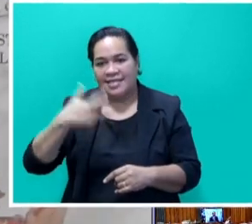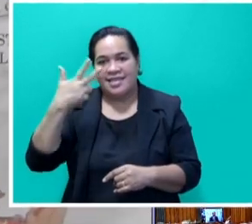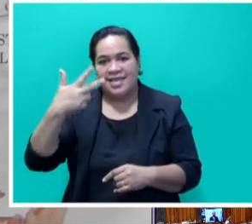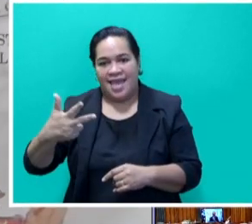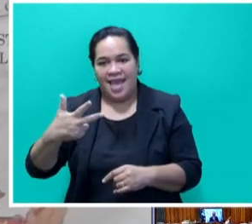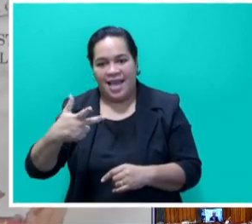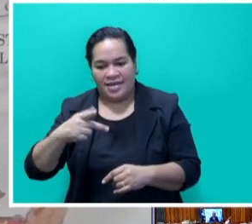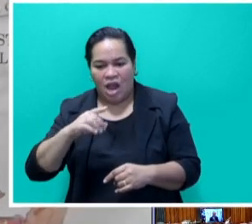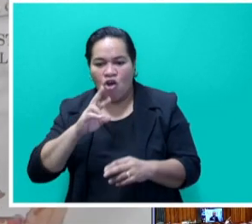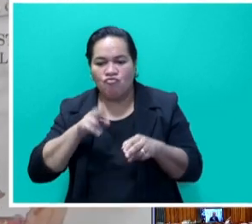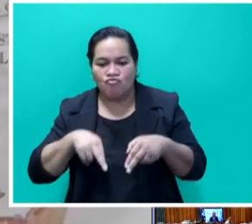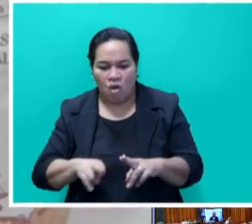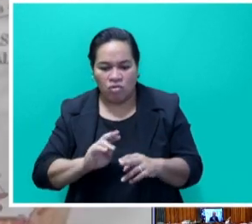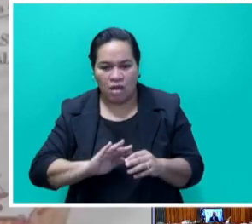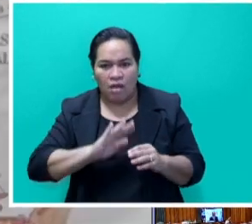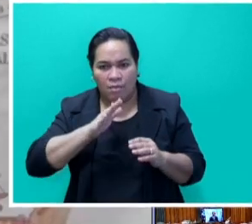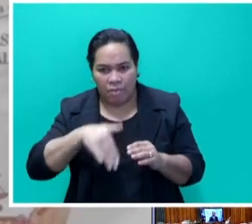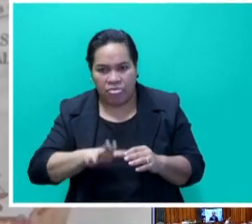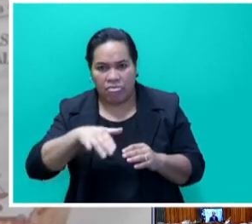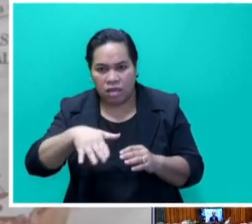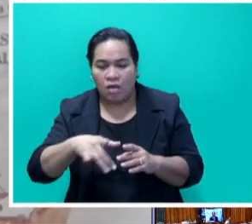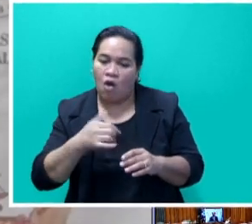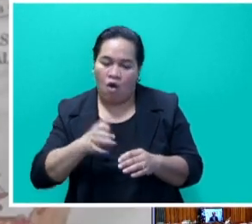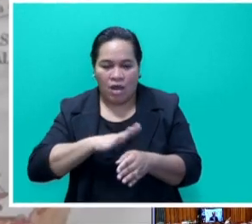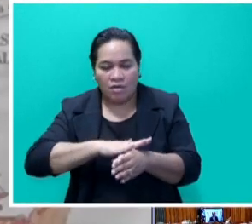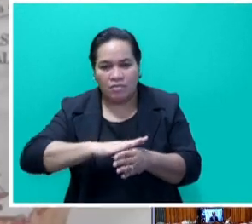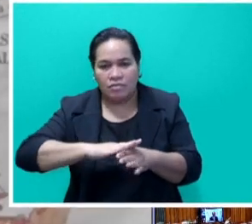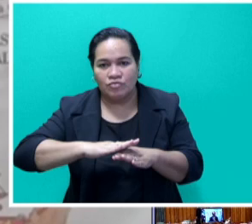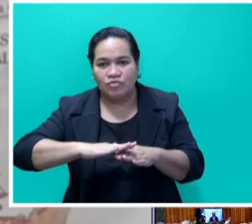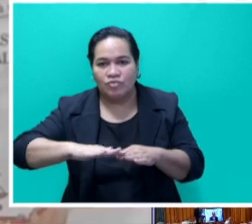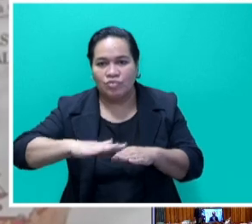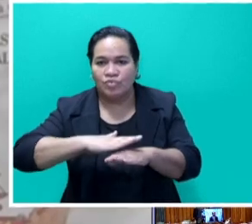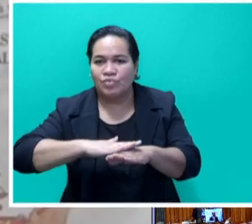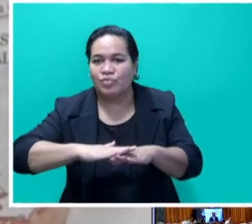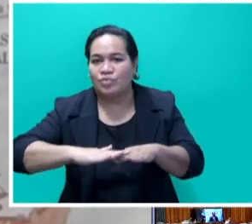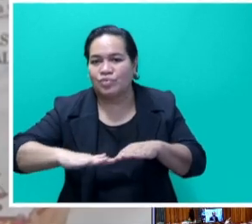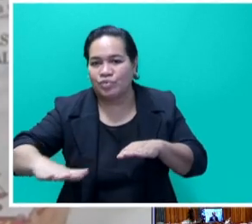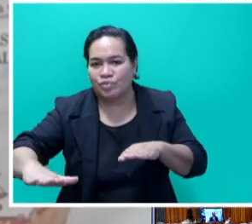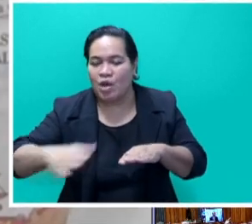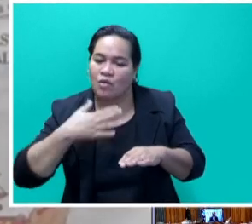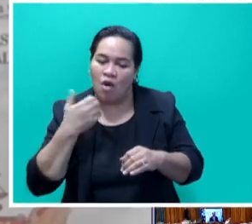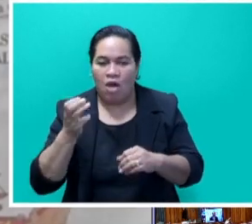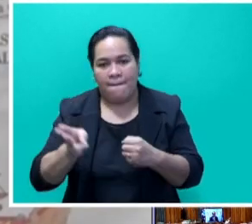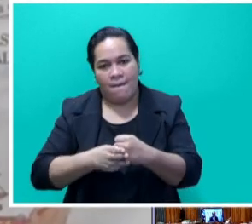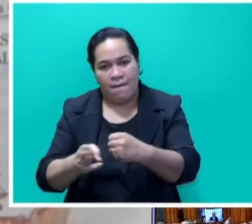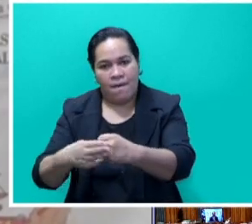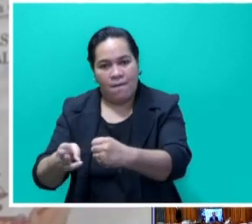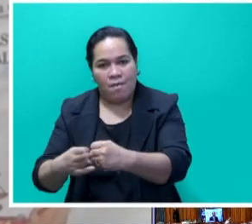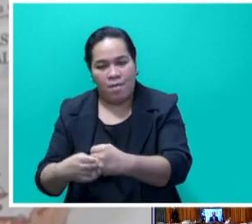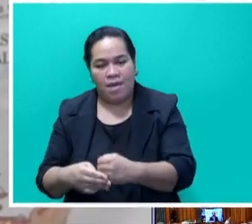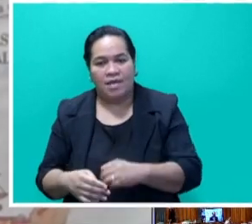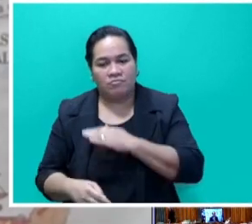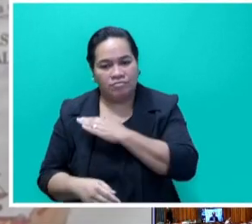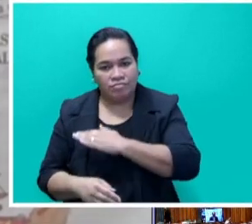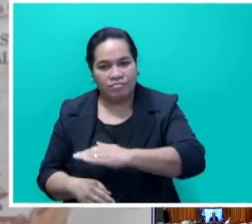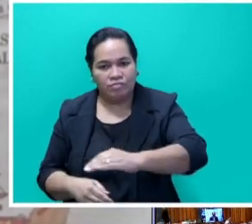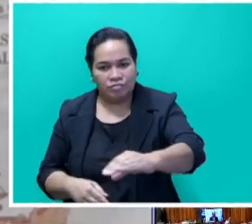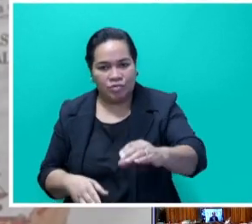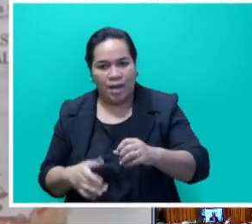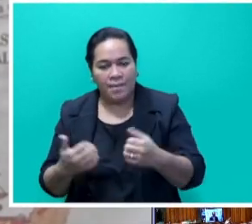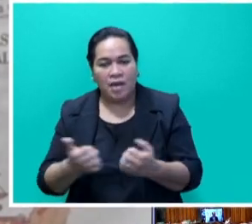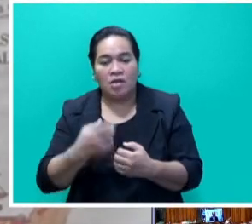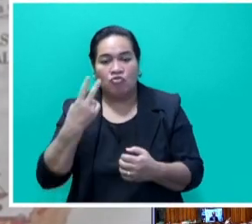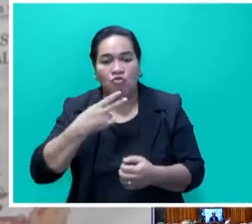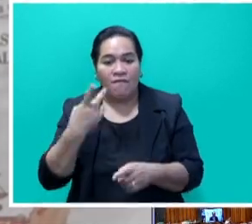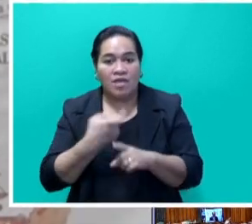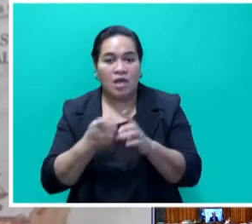roads have been sealed. 880 kilometers of sealed roads have been reconstructed and resurfaced. 12